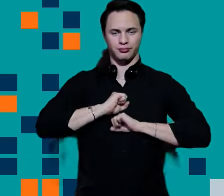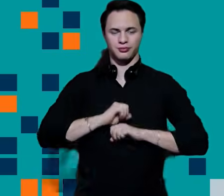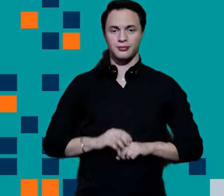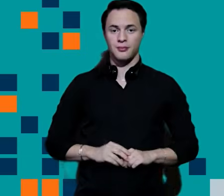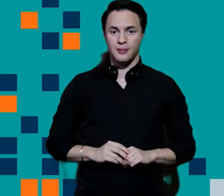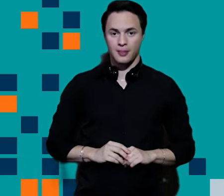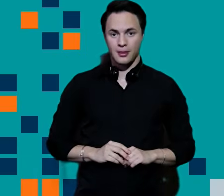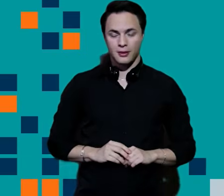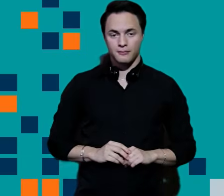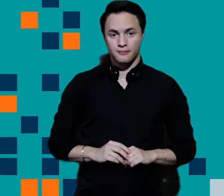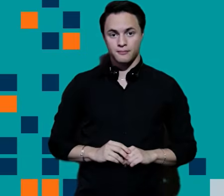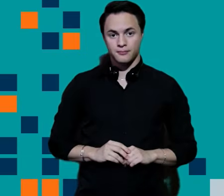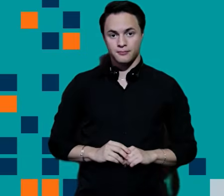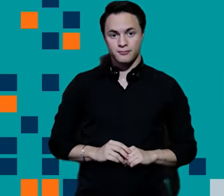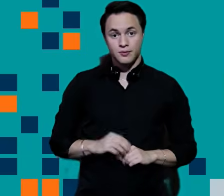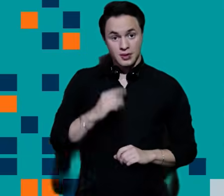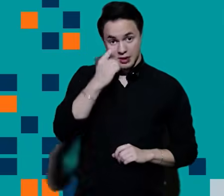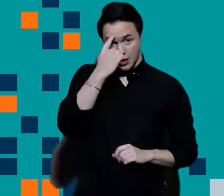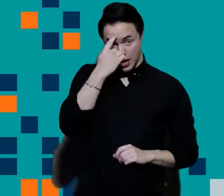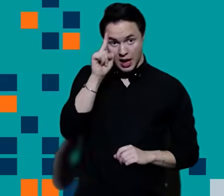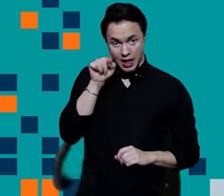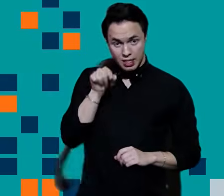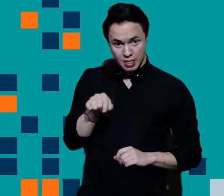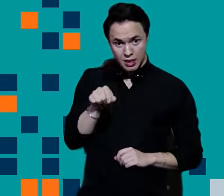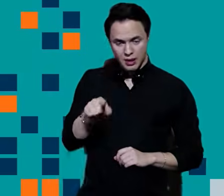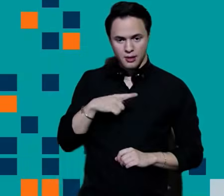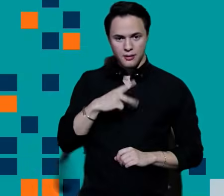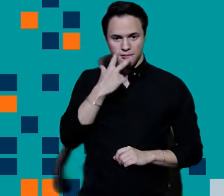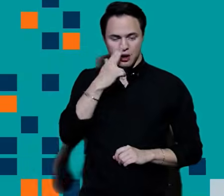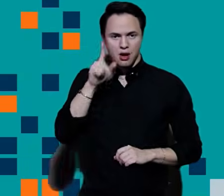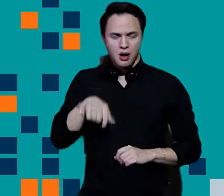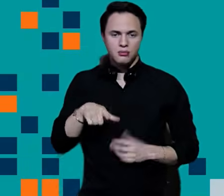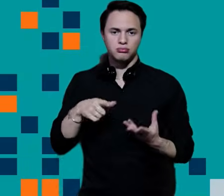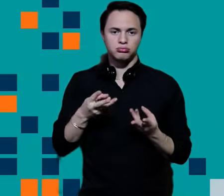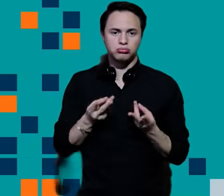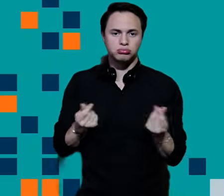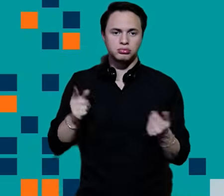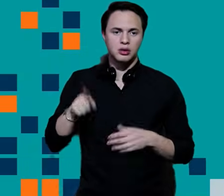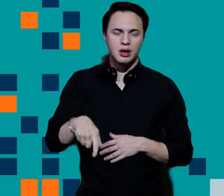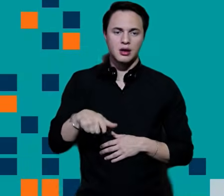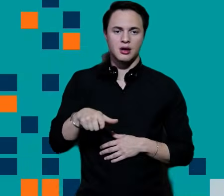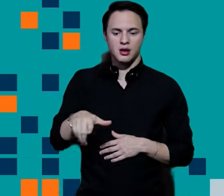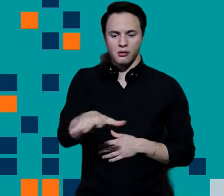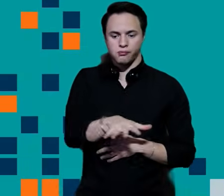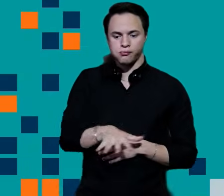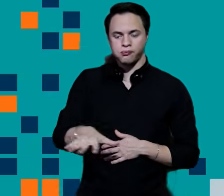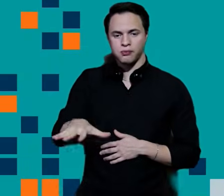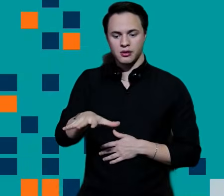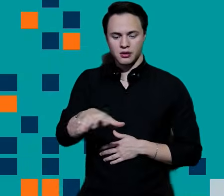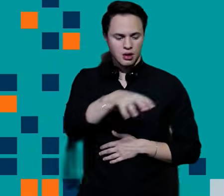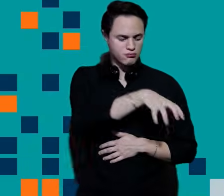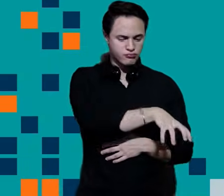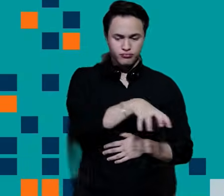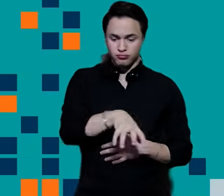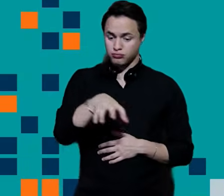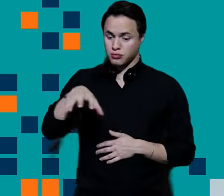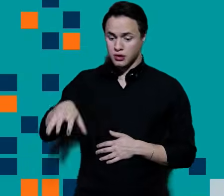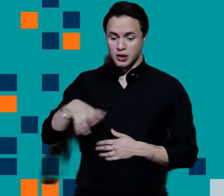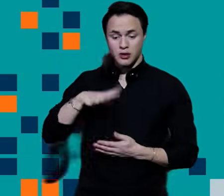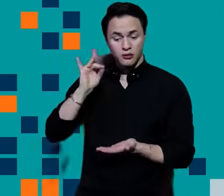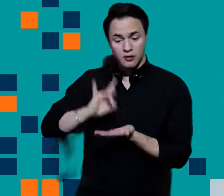So this idea of architecture as food, thinking about the spaces that are